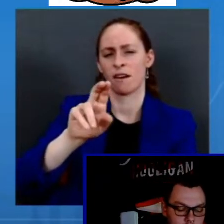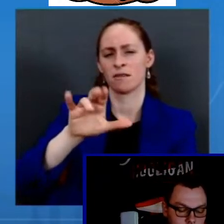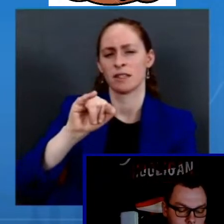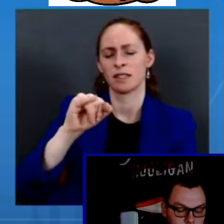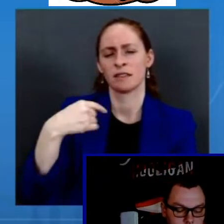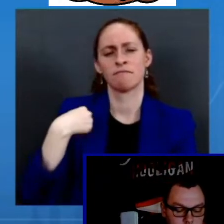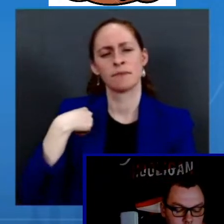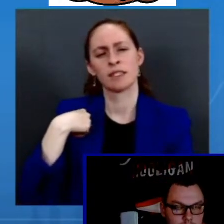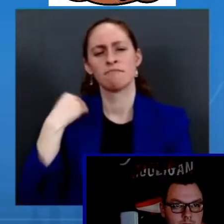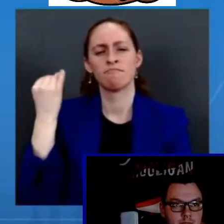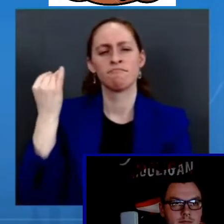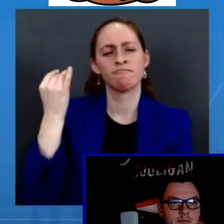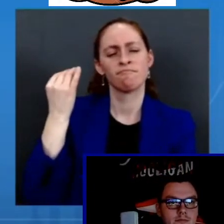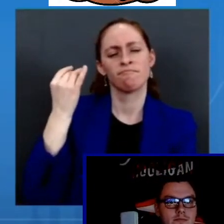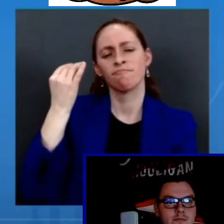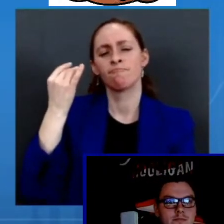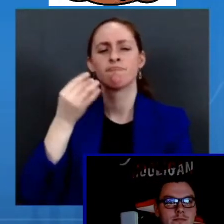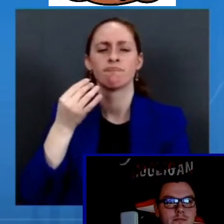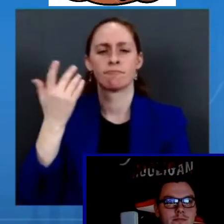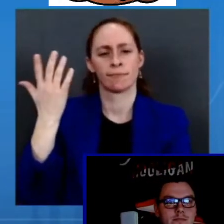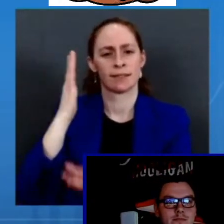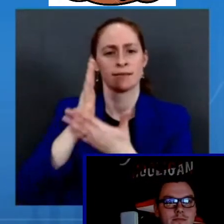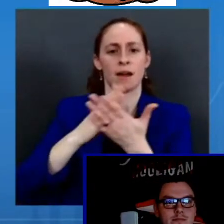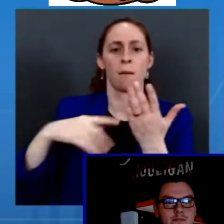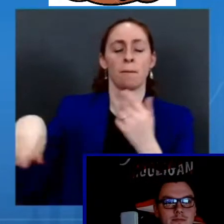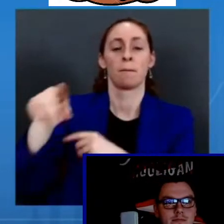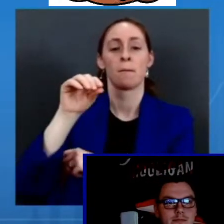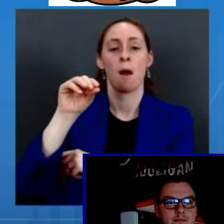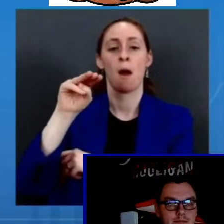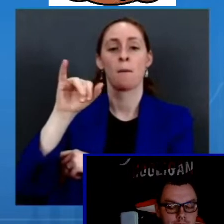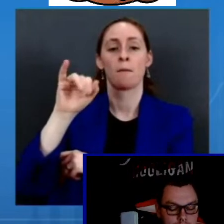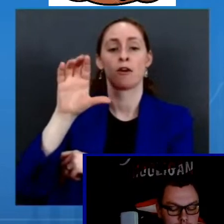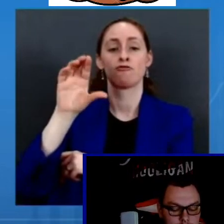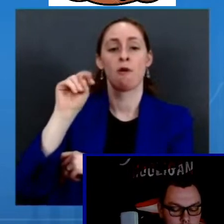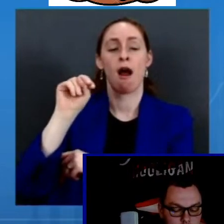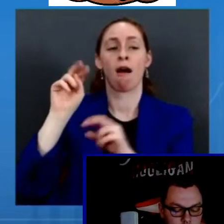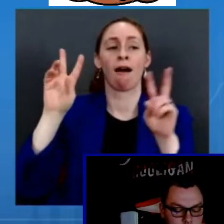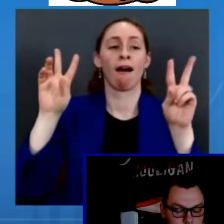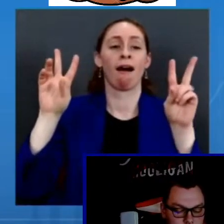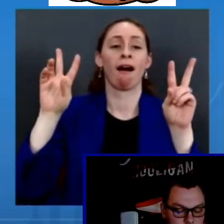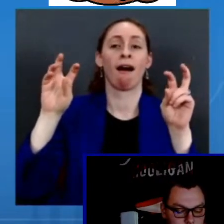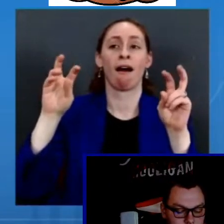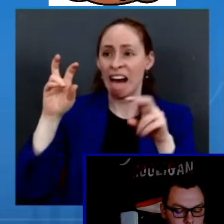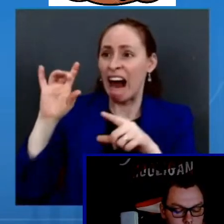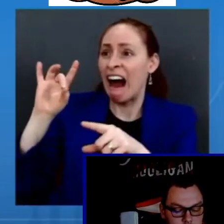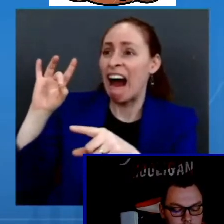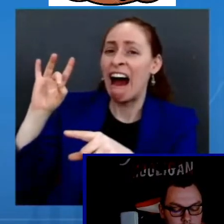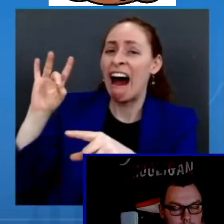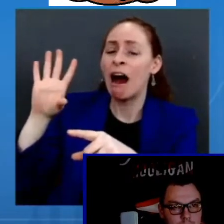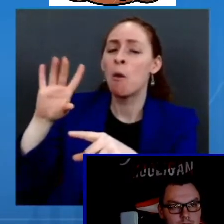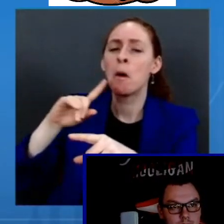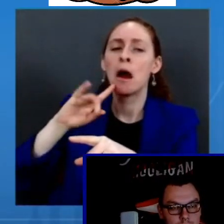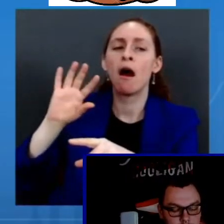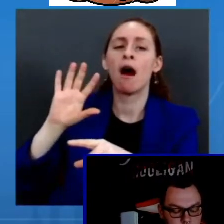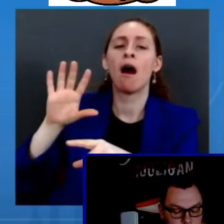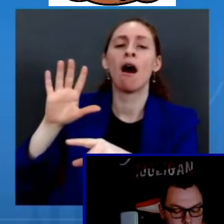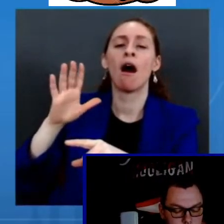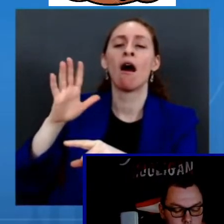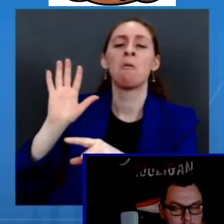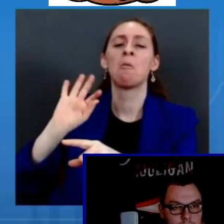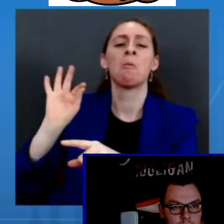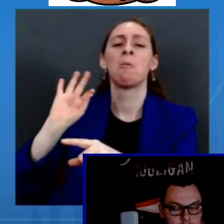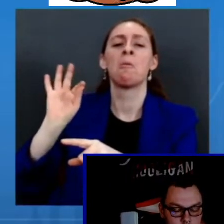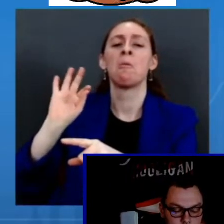said Omicron could be viewed as a signal of this pandemic nearing its end if it is proven to be more contagious but